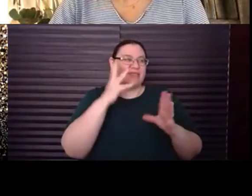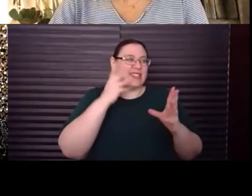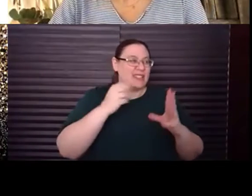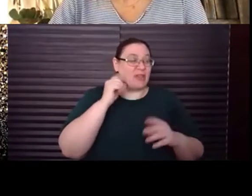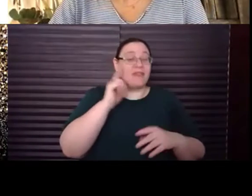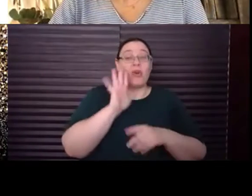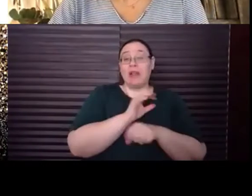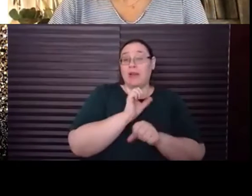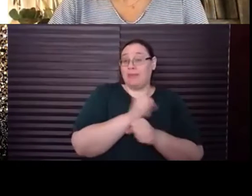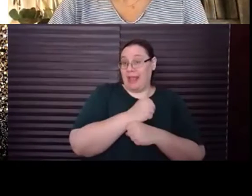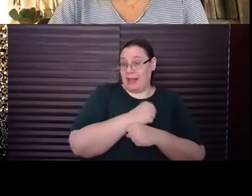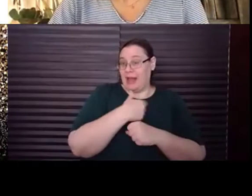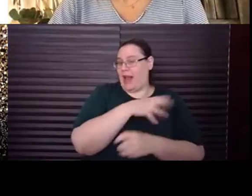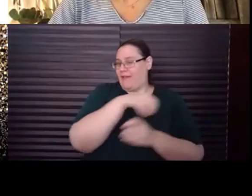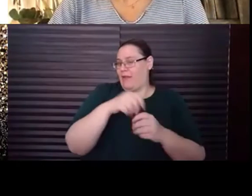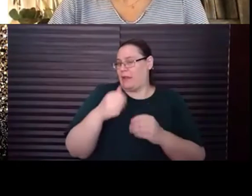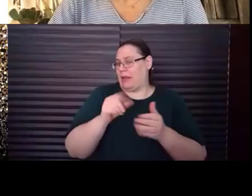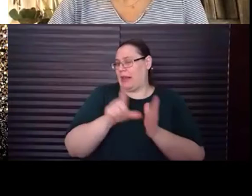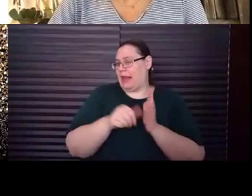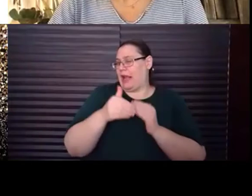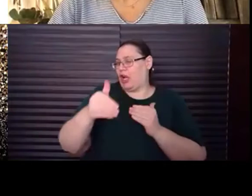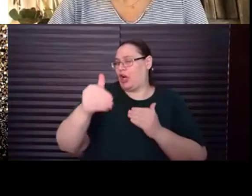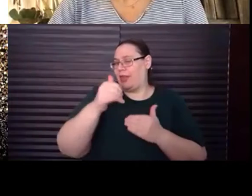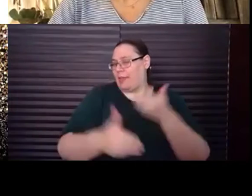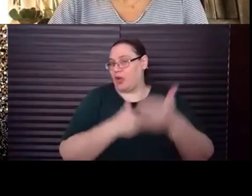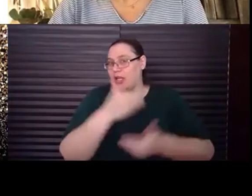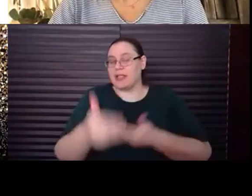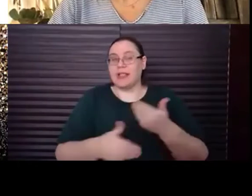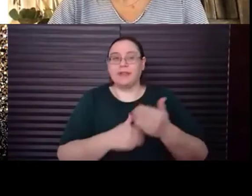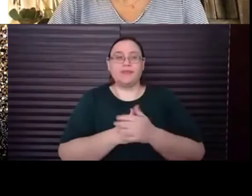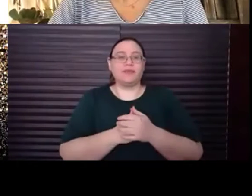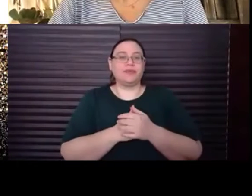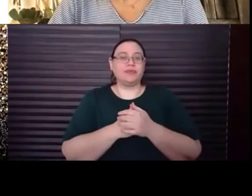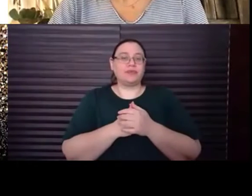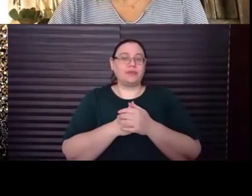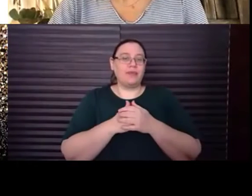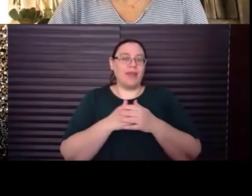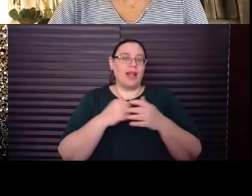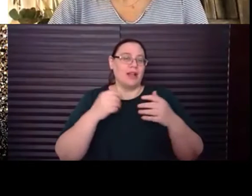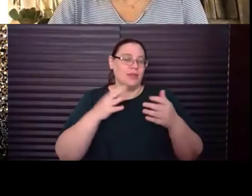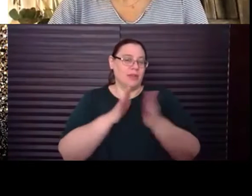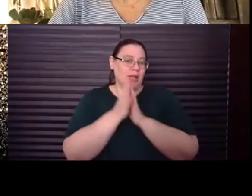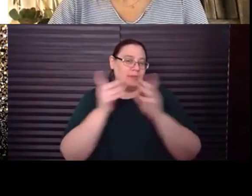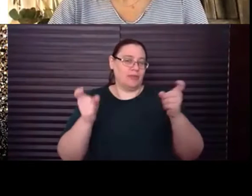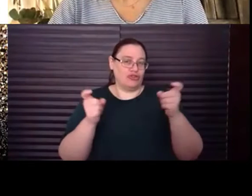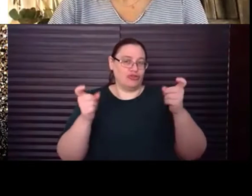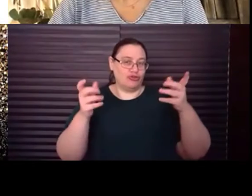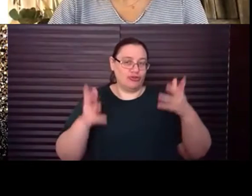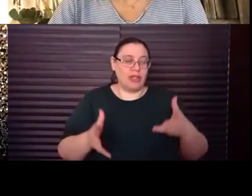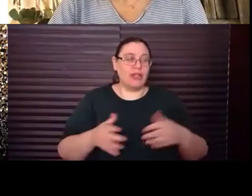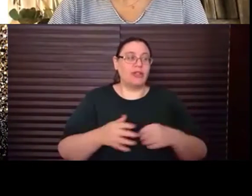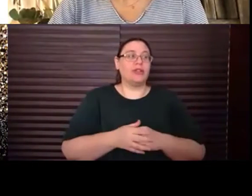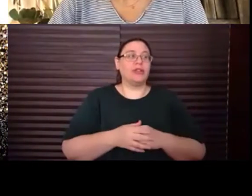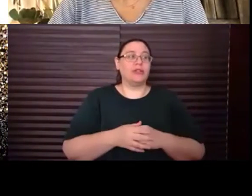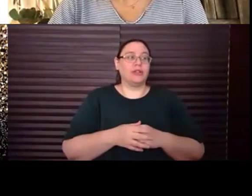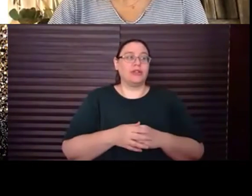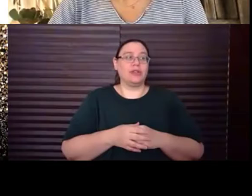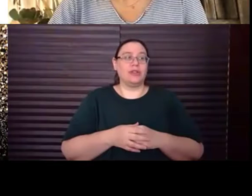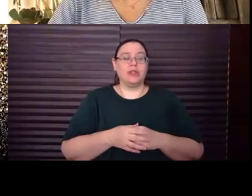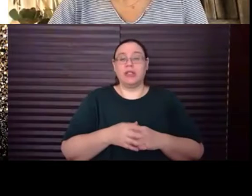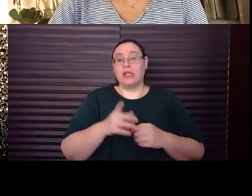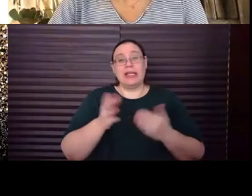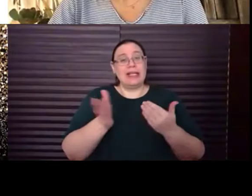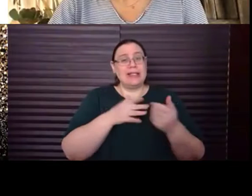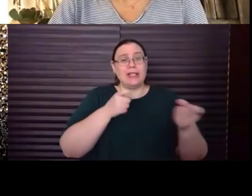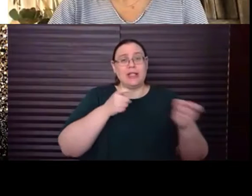the filmmaking, I came in a little later in the filmmaking process to direct it. But it was really